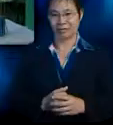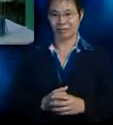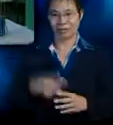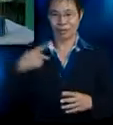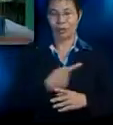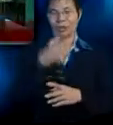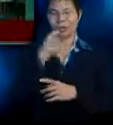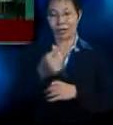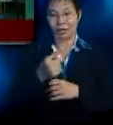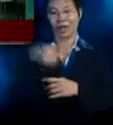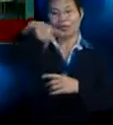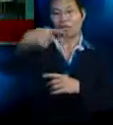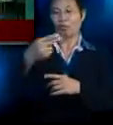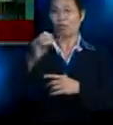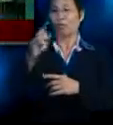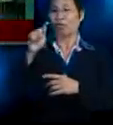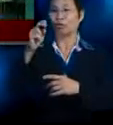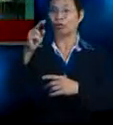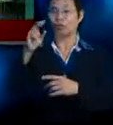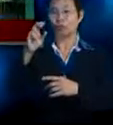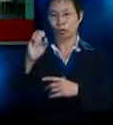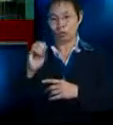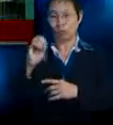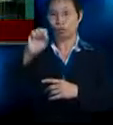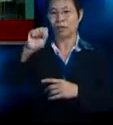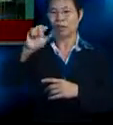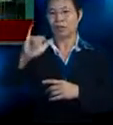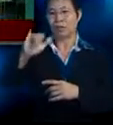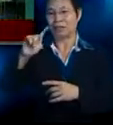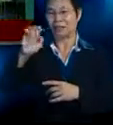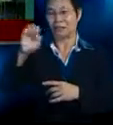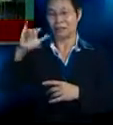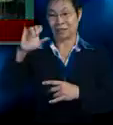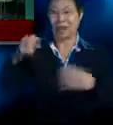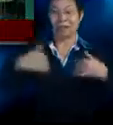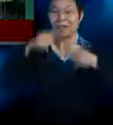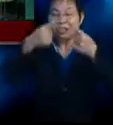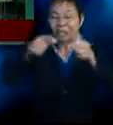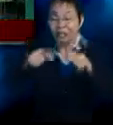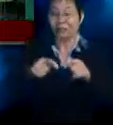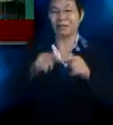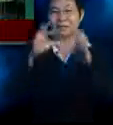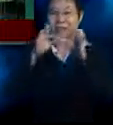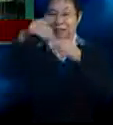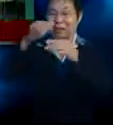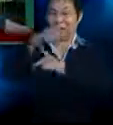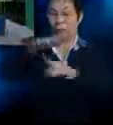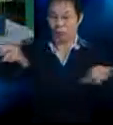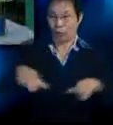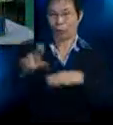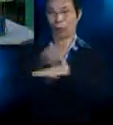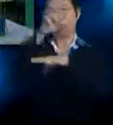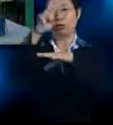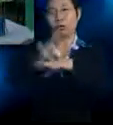We can tell if photosynthesis has occurred by testing the presence of starch in a leaf. We do this by